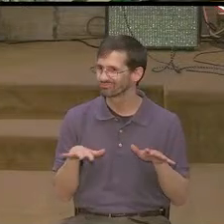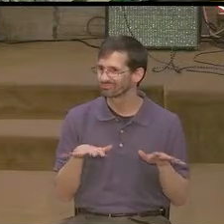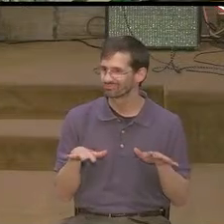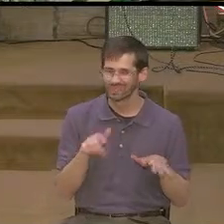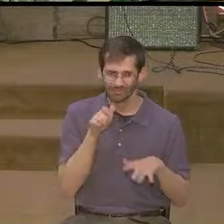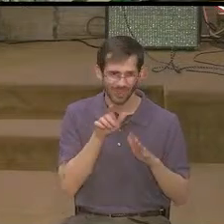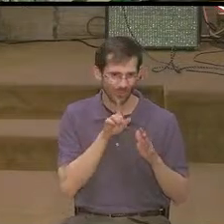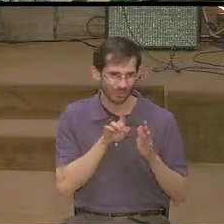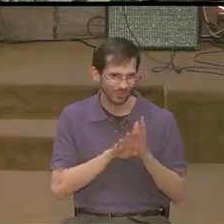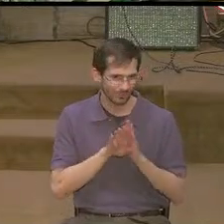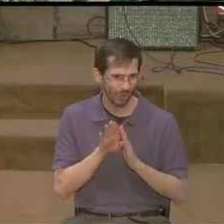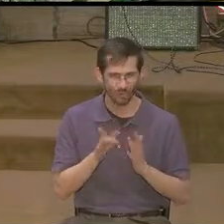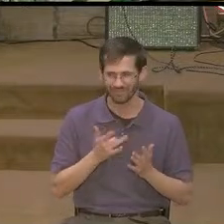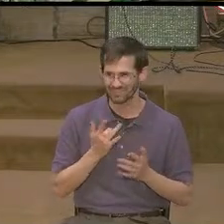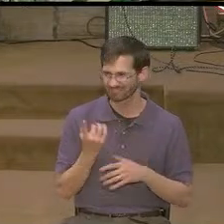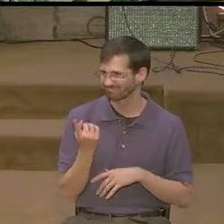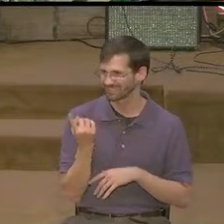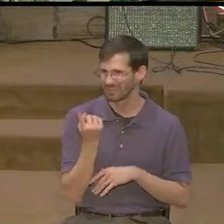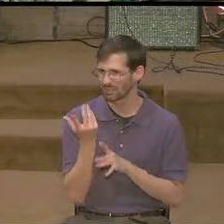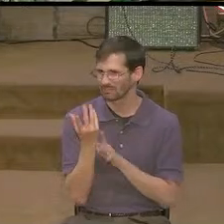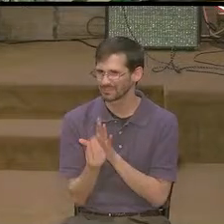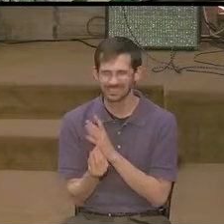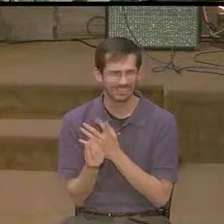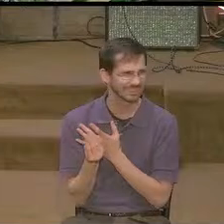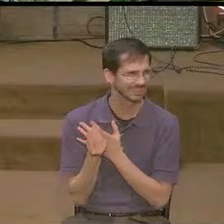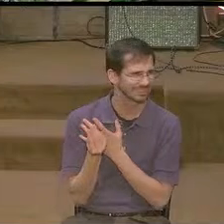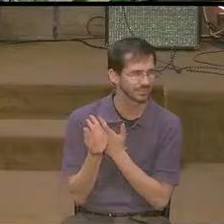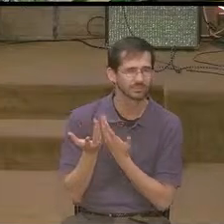even something is missing.